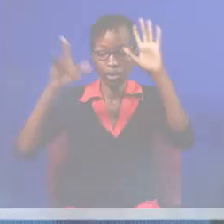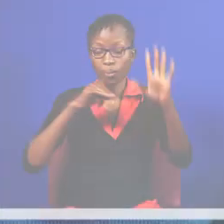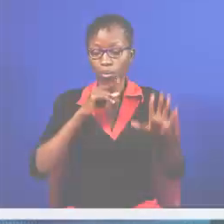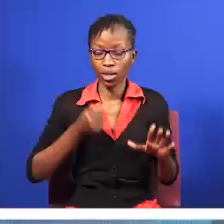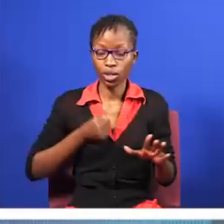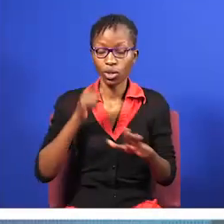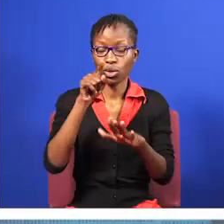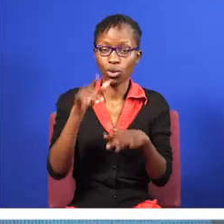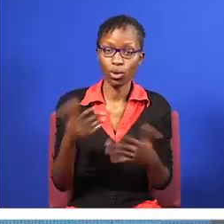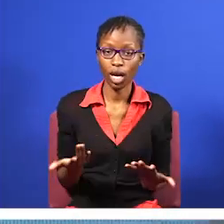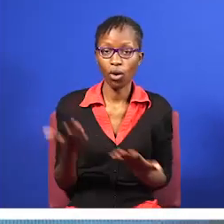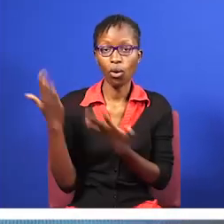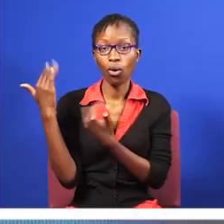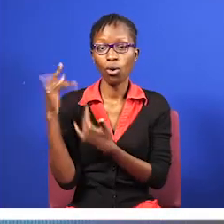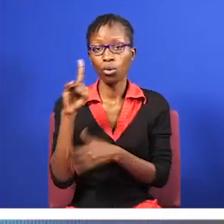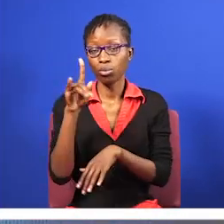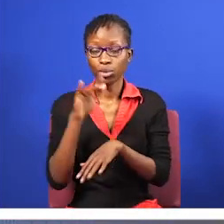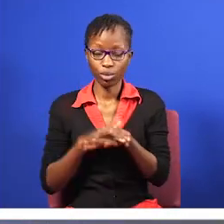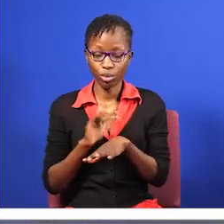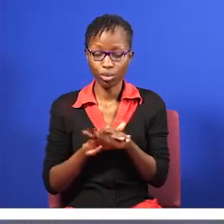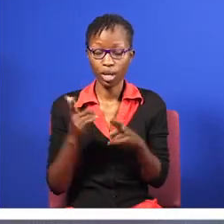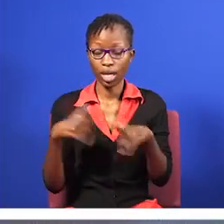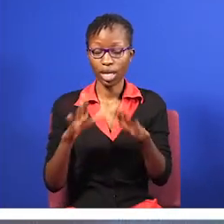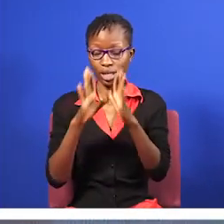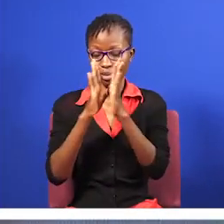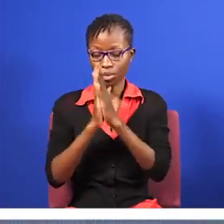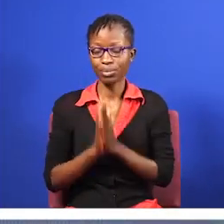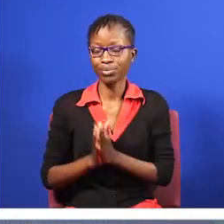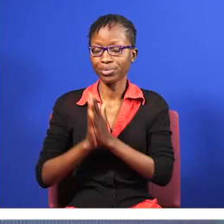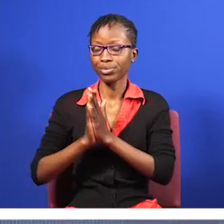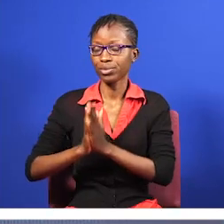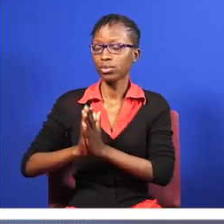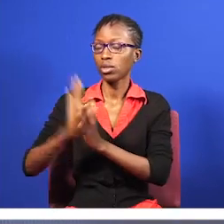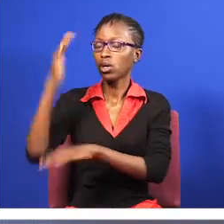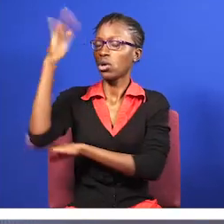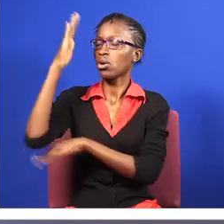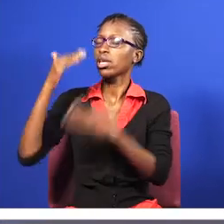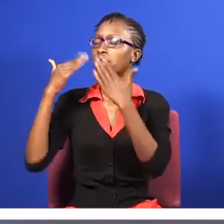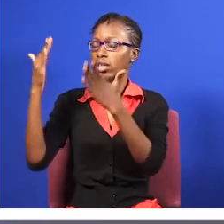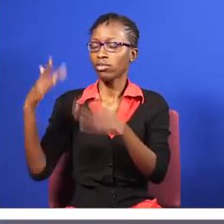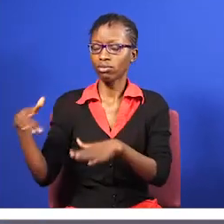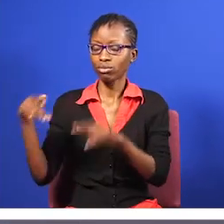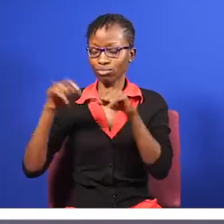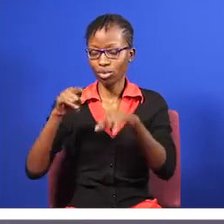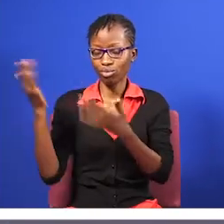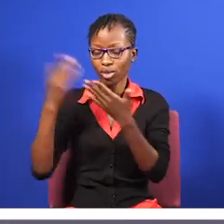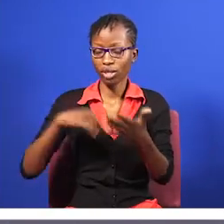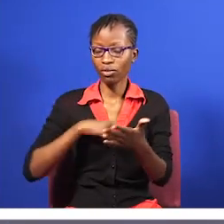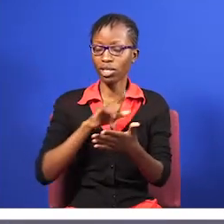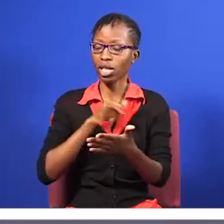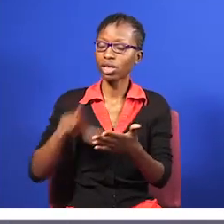Hello, boys and girls. How have you been? I hope you've been good. Let's pray. Oh God, we thank you for this day that you've given us. We thank